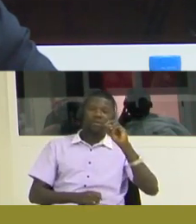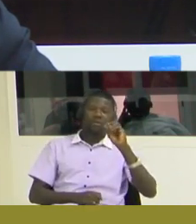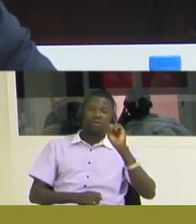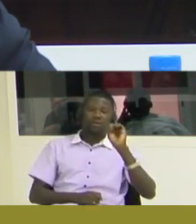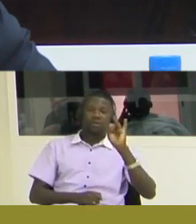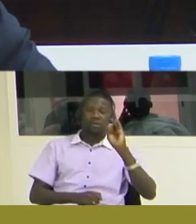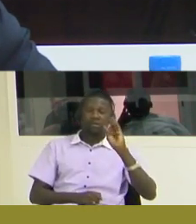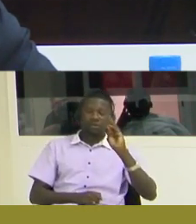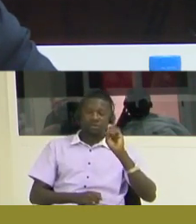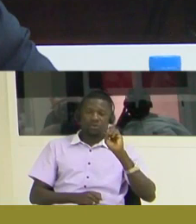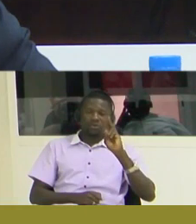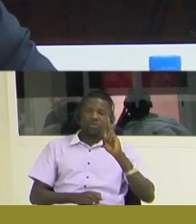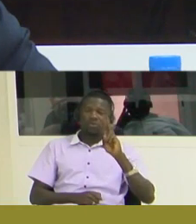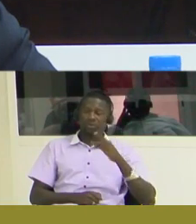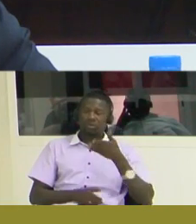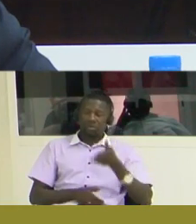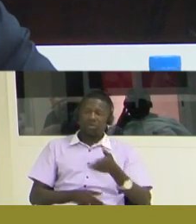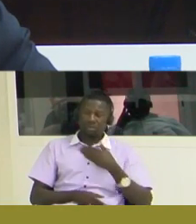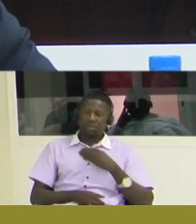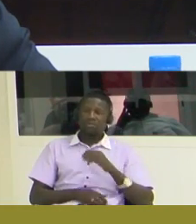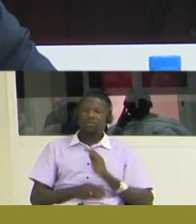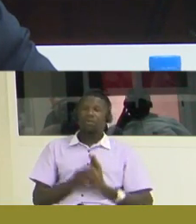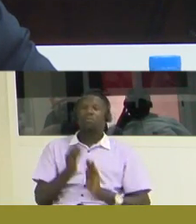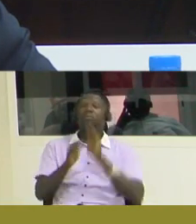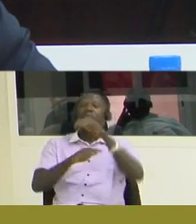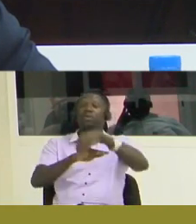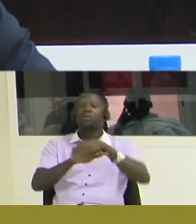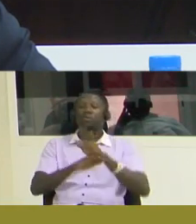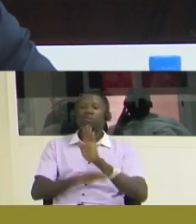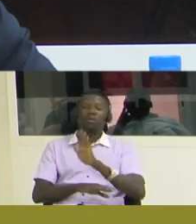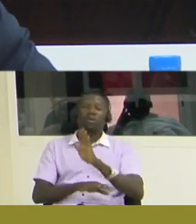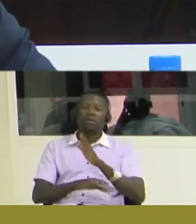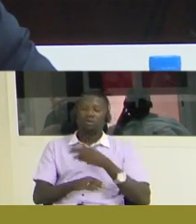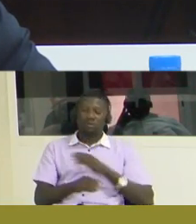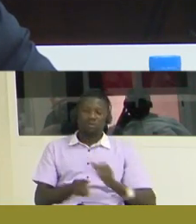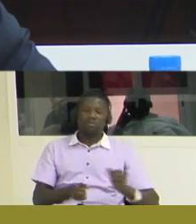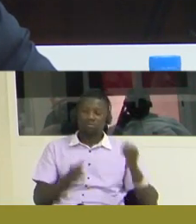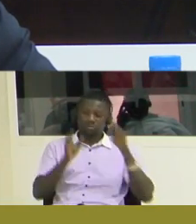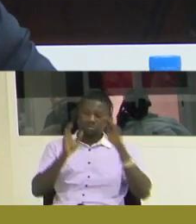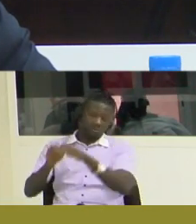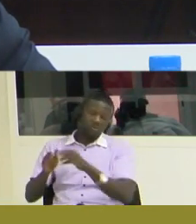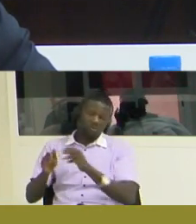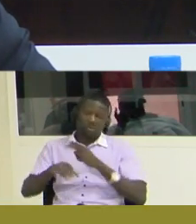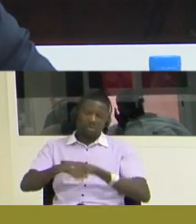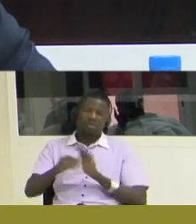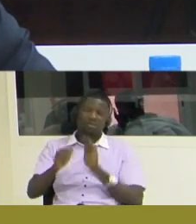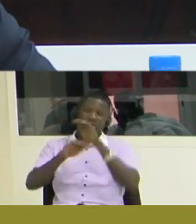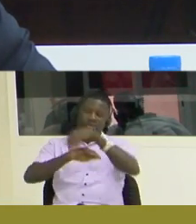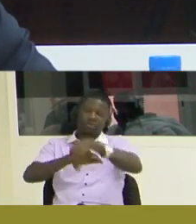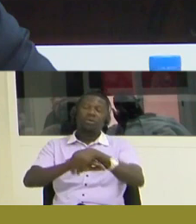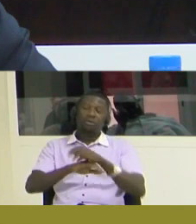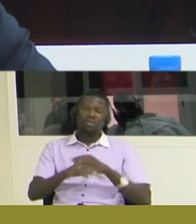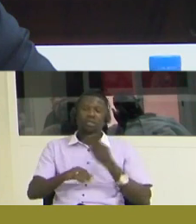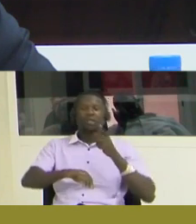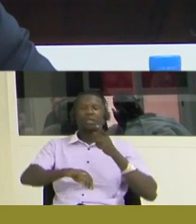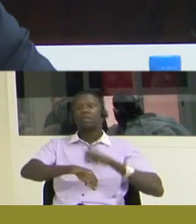vehicle waiting pickup they were put in the pickup and that was the last I saw of them